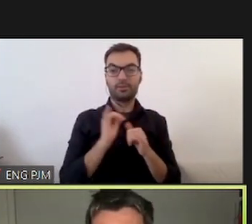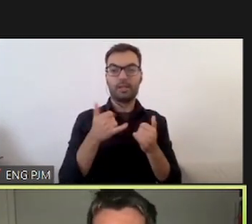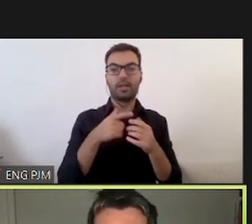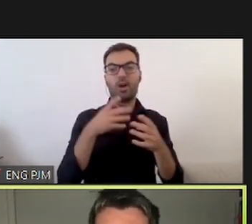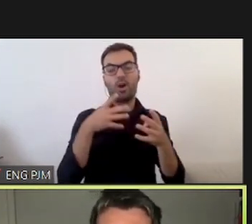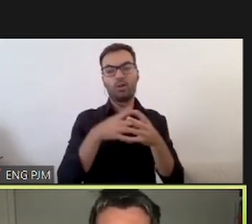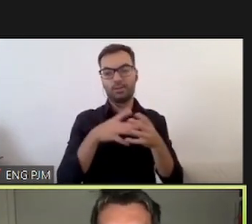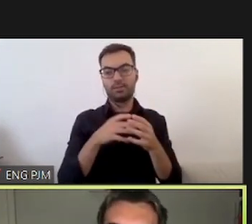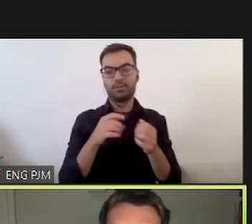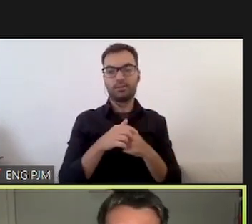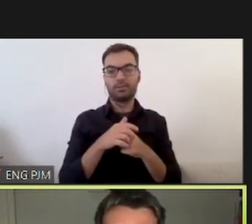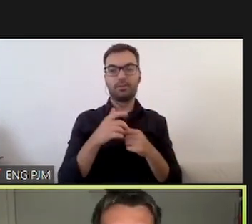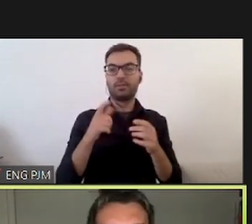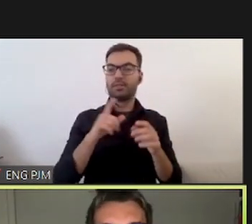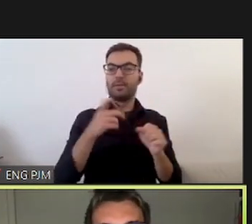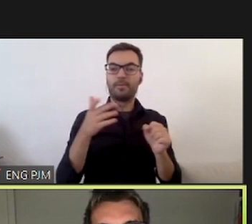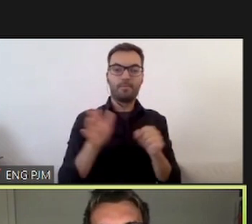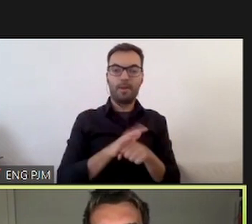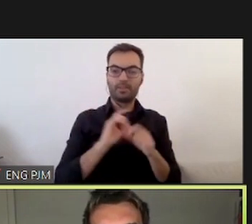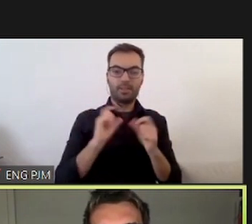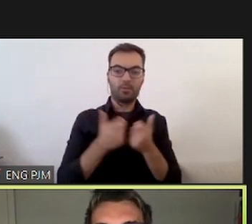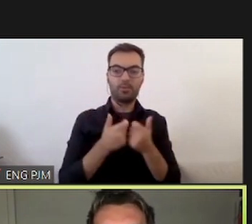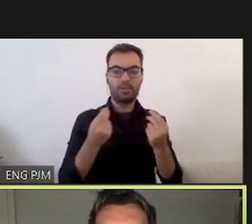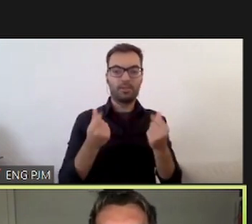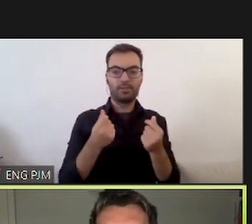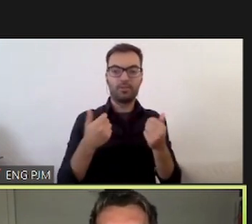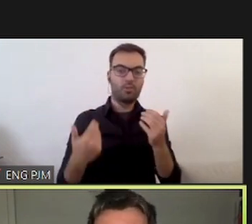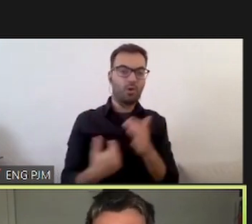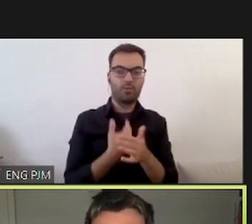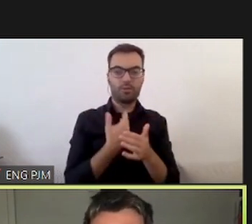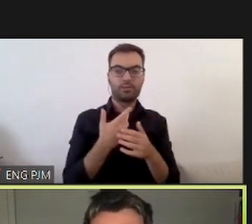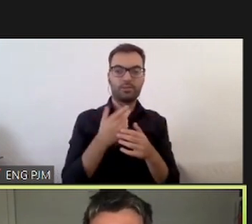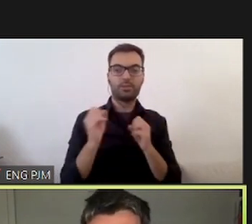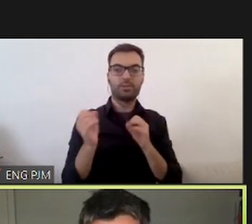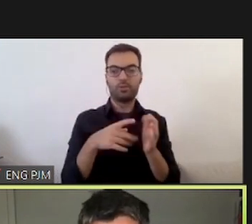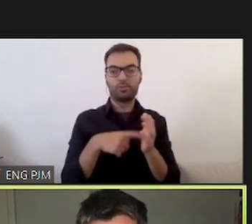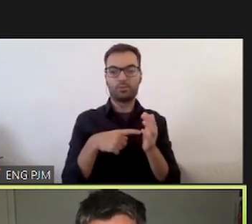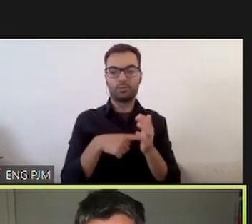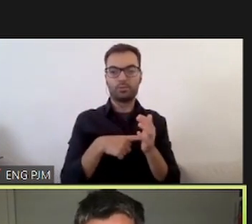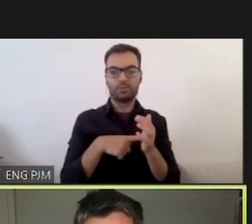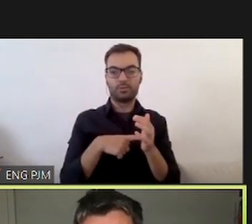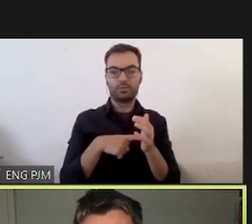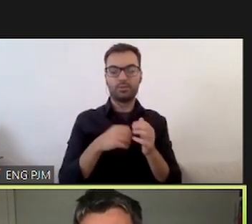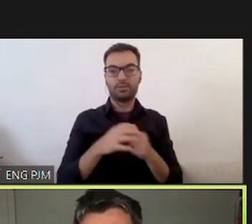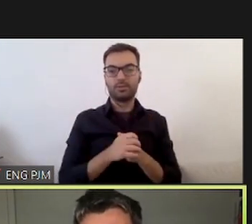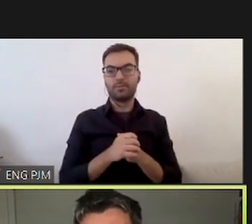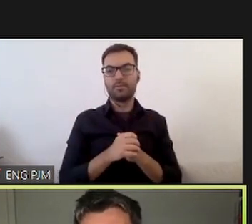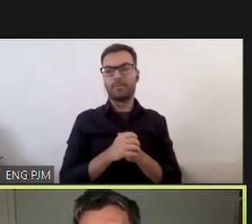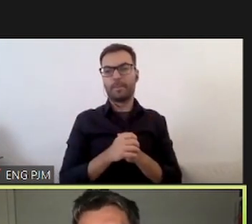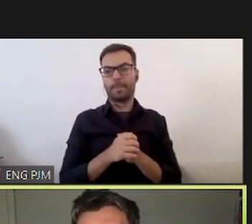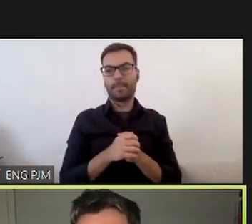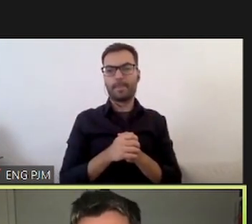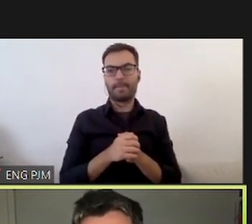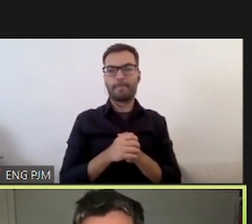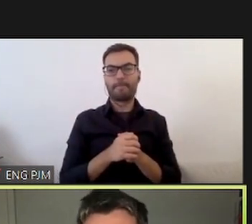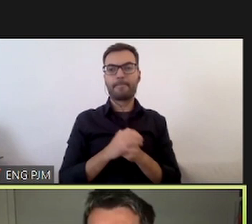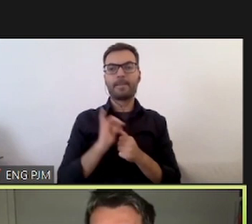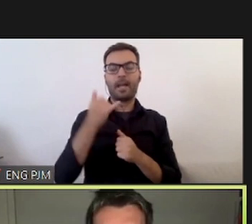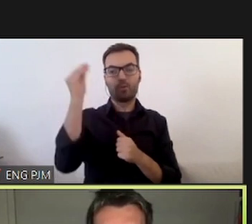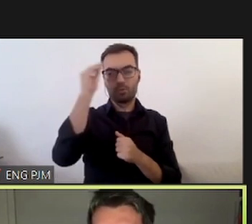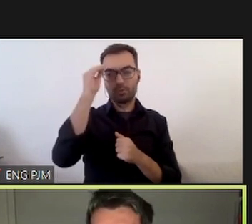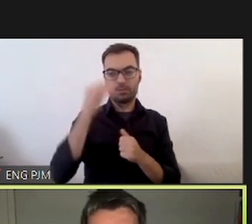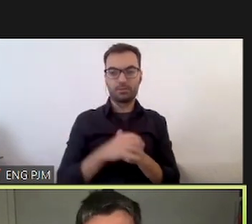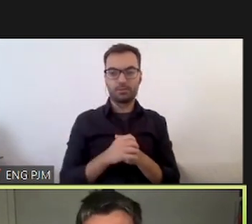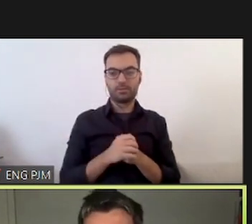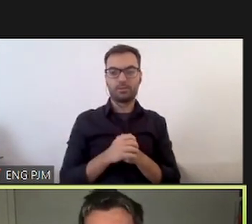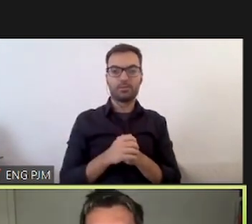verify. So this is totally, completely new way to run it. And how to learn it?